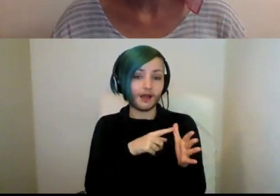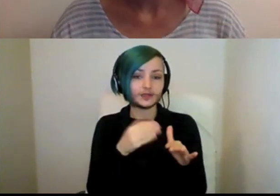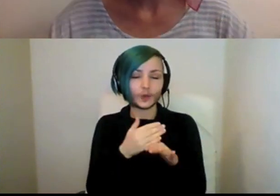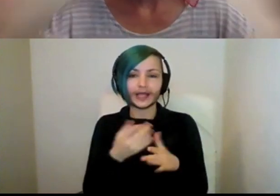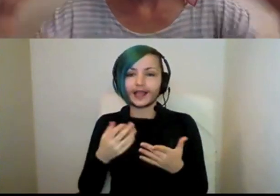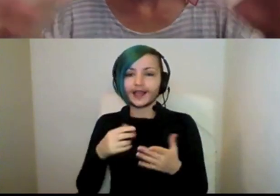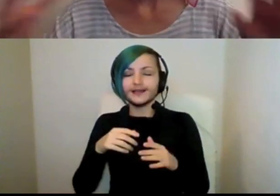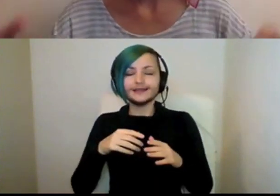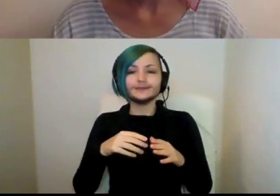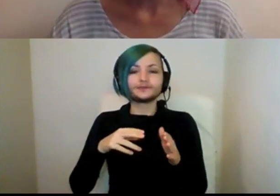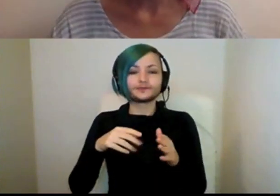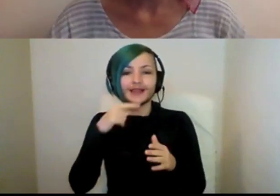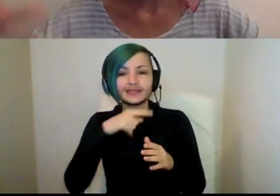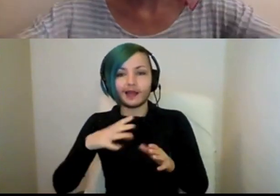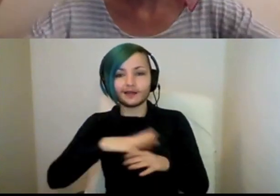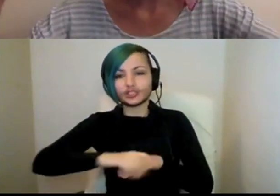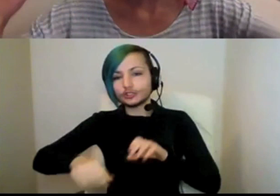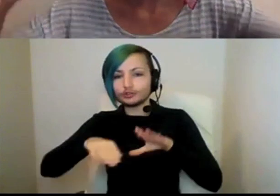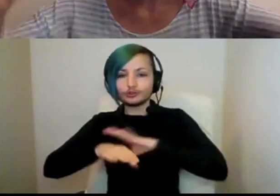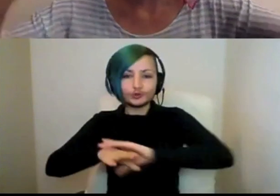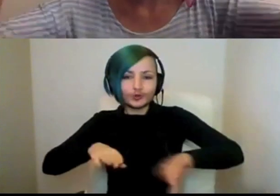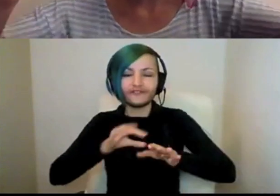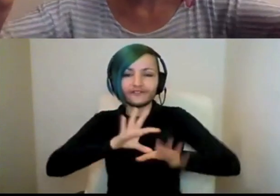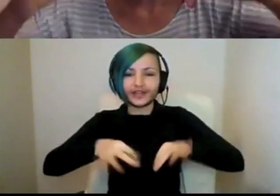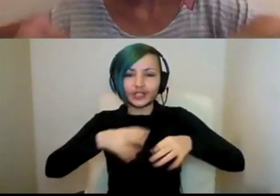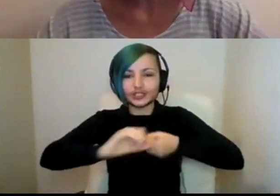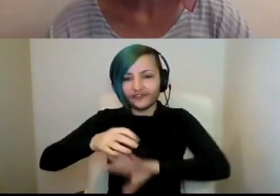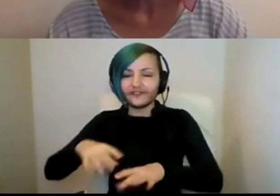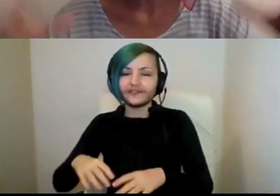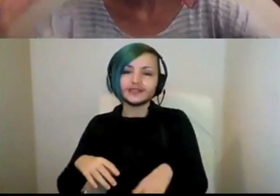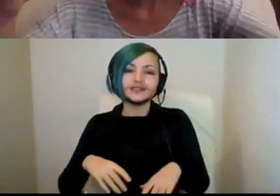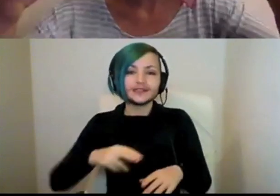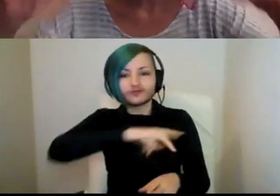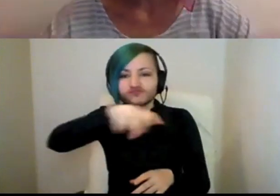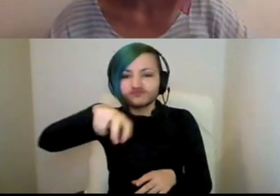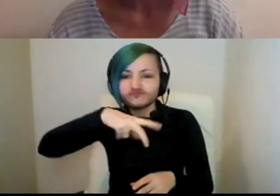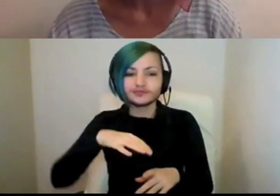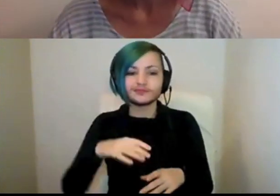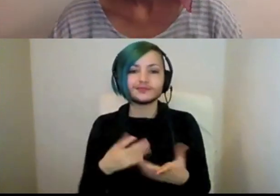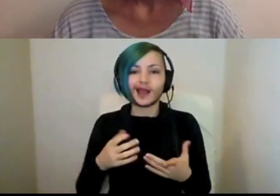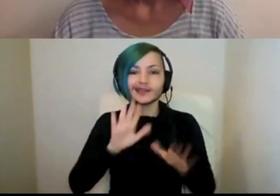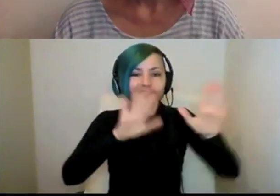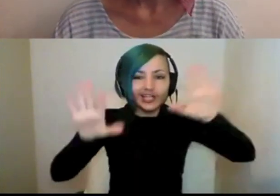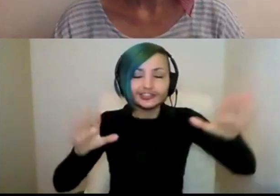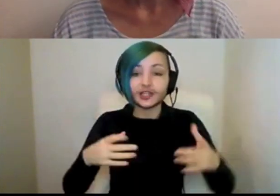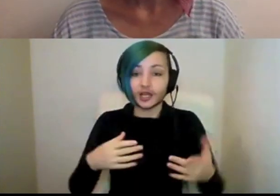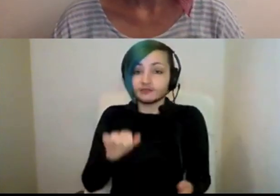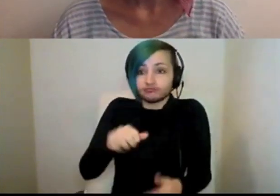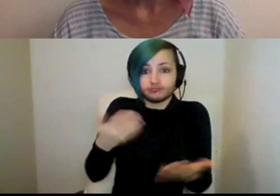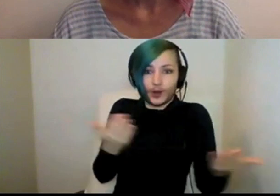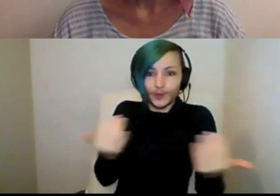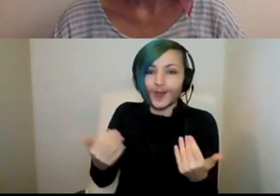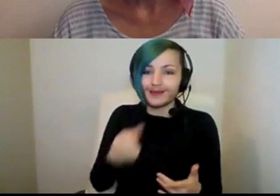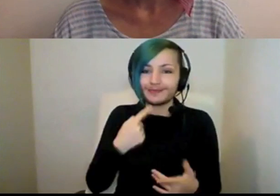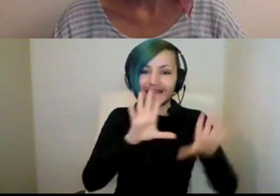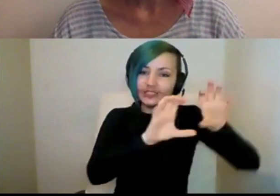and socks off and ran around the exhibition, touching, because all Nana's work, you know, we're inviting people to sort of give it a squeeze and things. And,